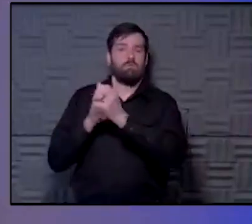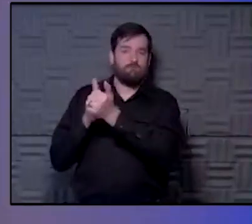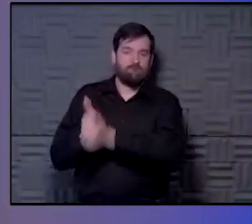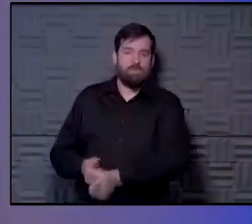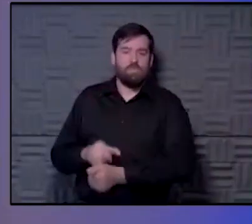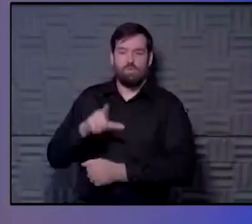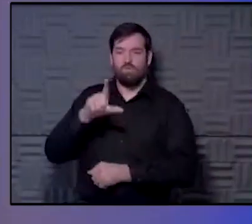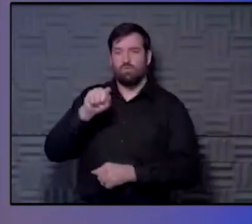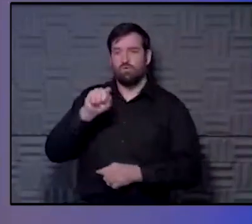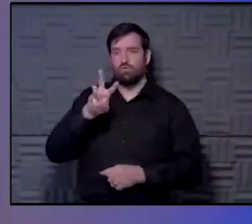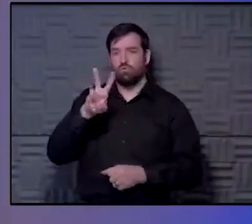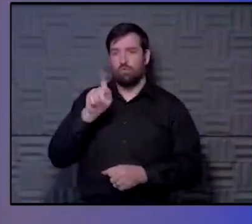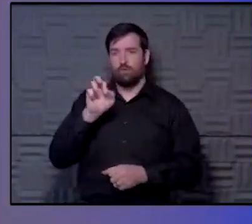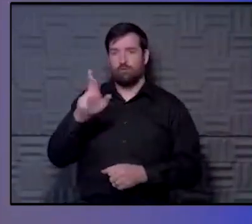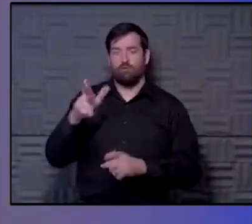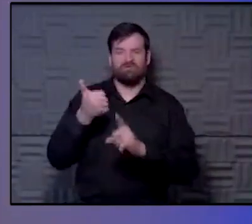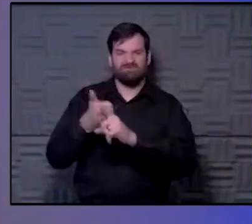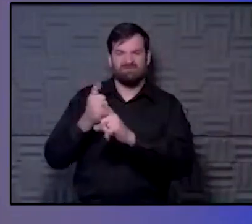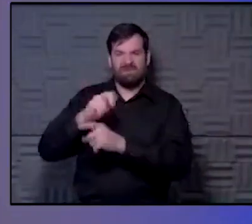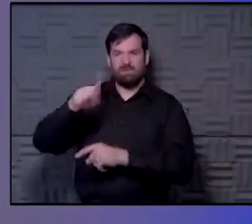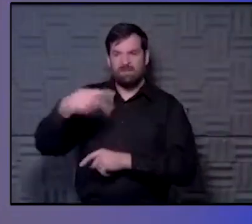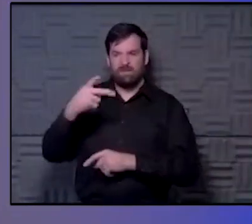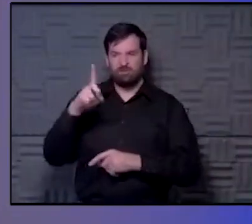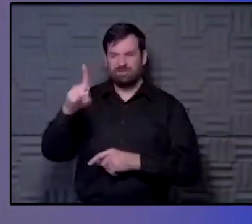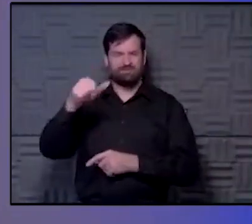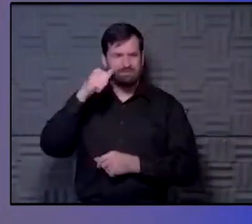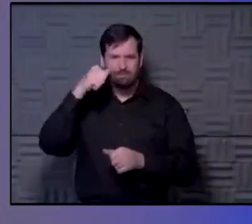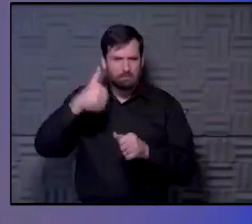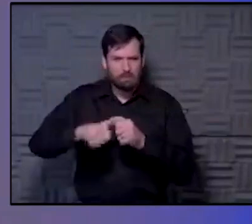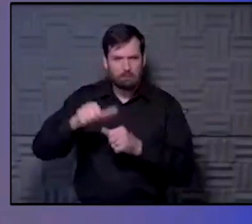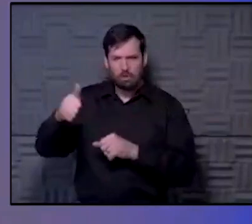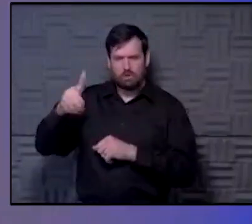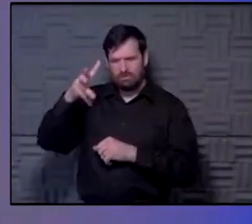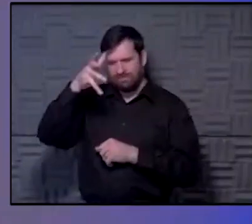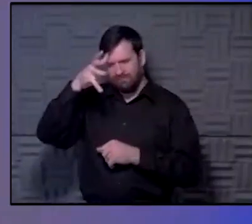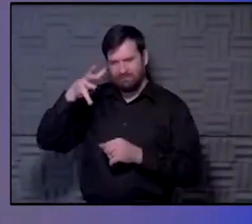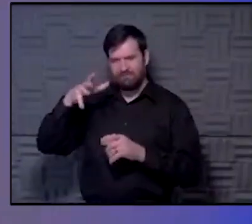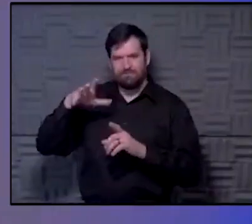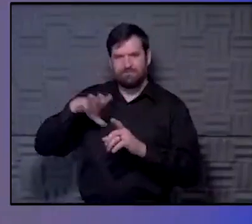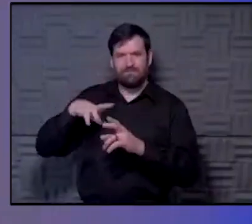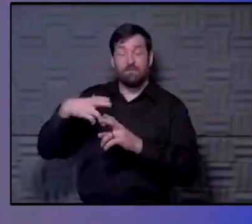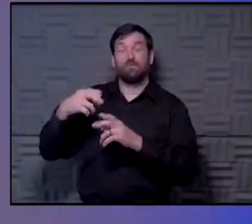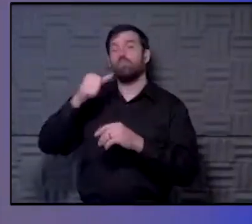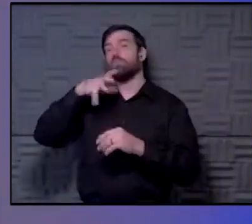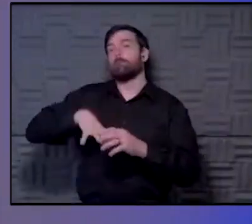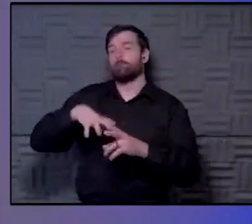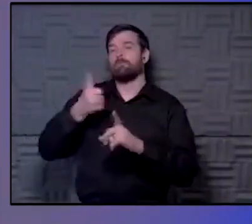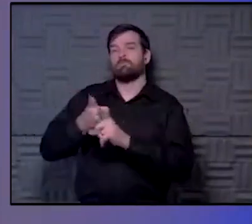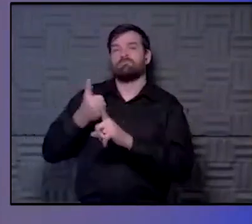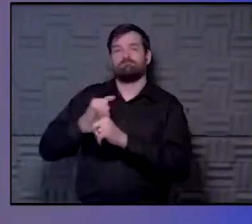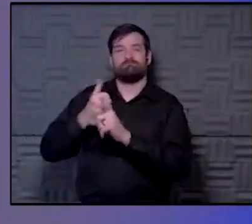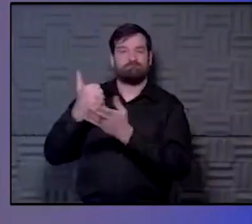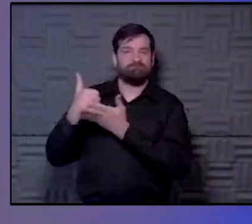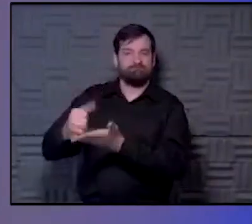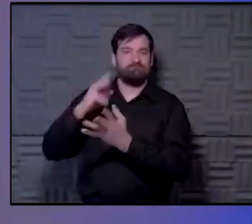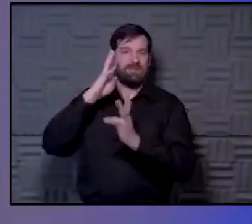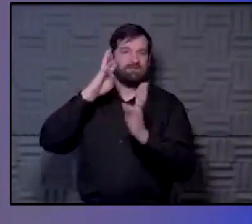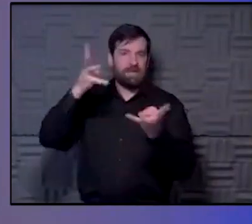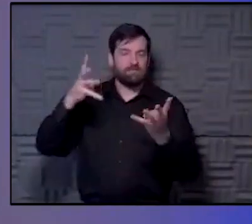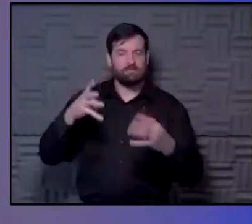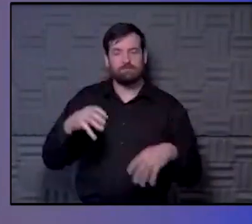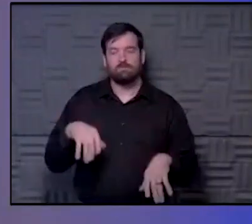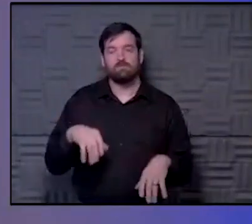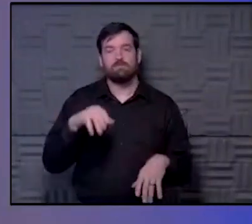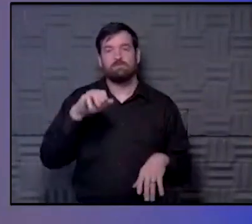Twitter is Kizzy, PhD. Unfortunately, I can't remember her last name. Kizzy is her first name. But she was one of the inventors. She at